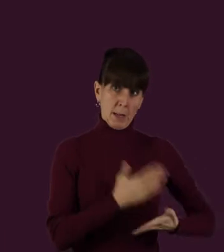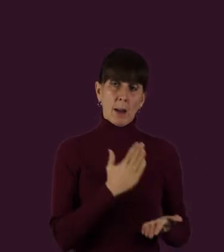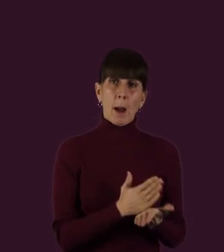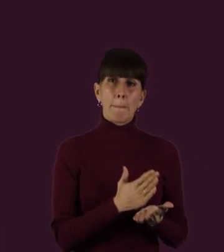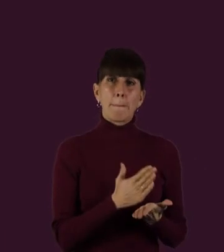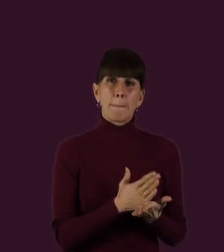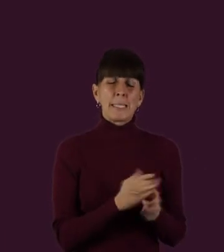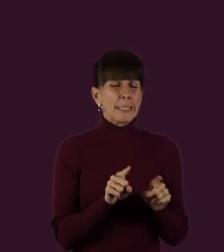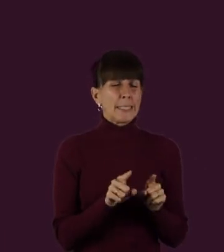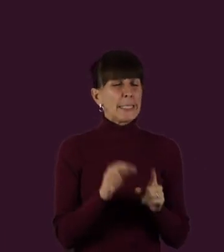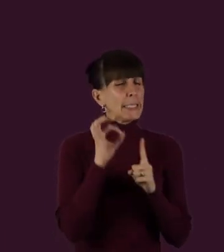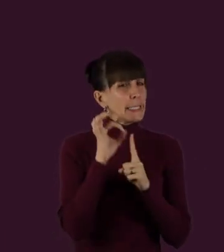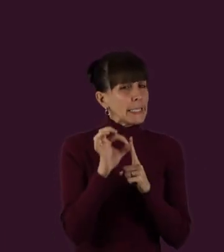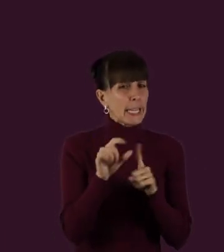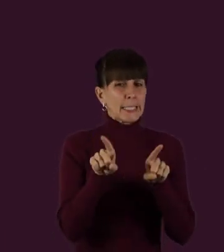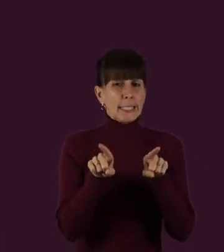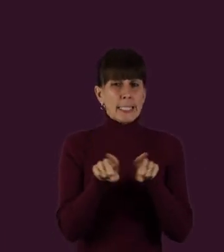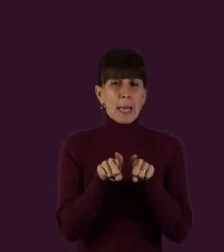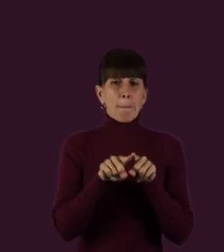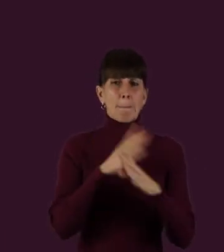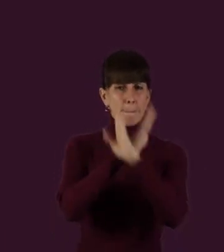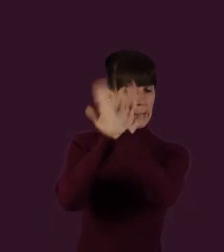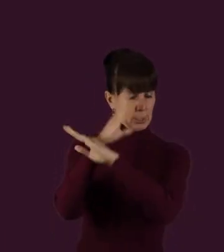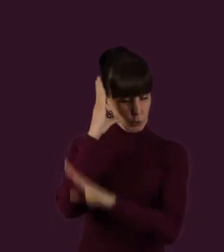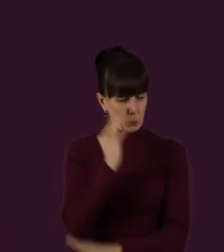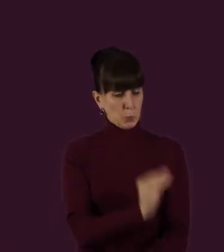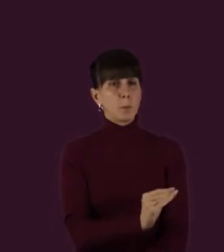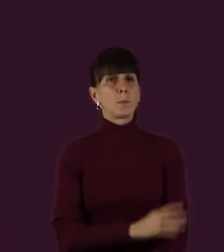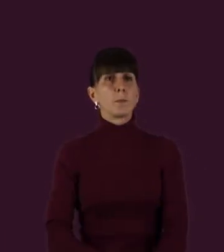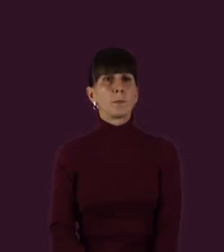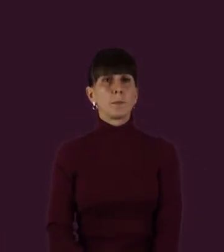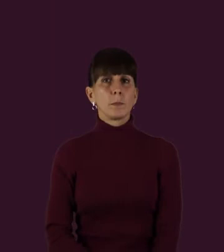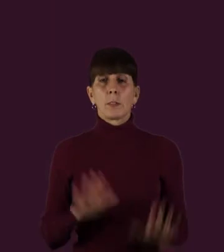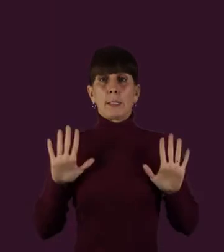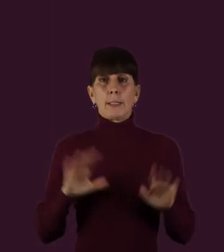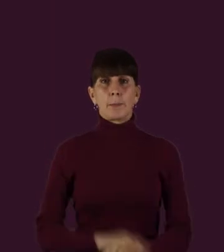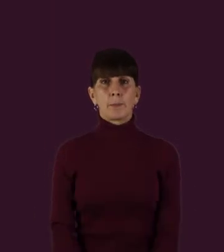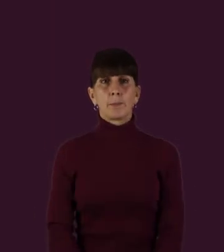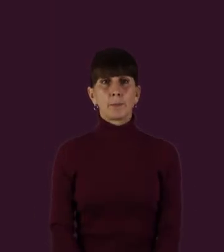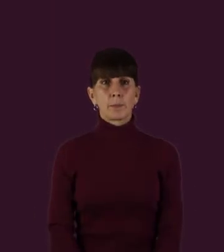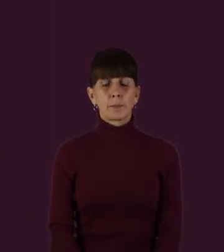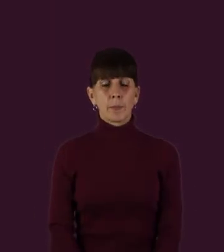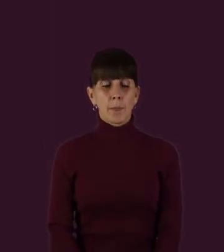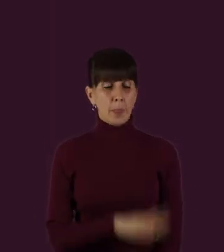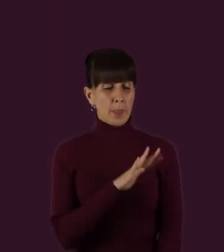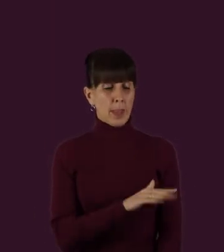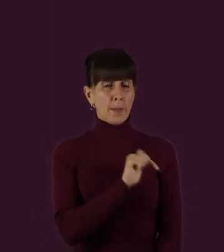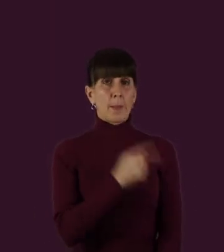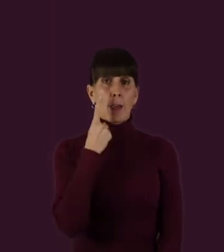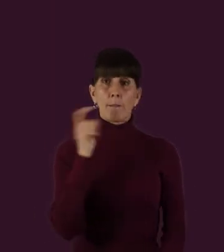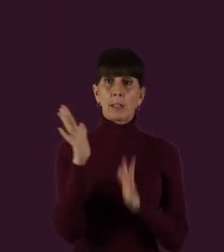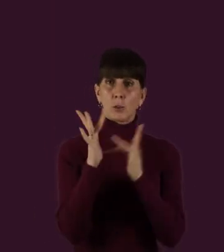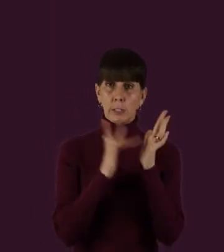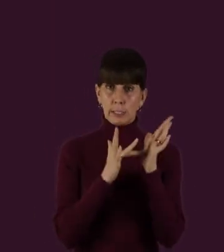had said. And that's it. That's it. They found Jesus in the manger,